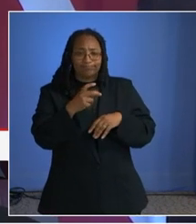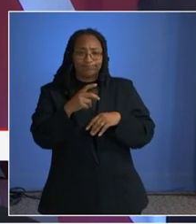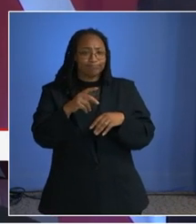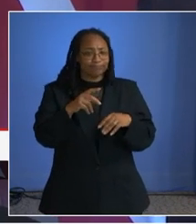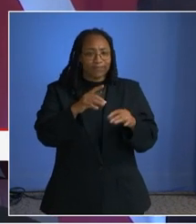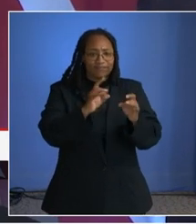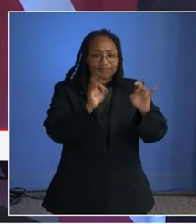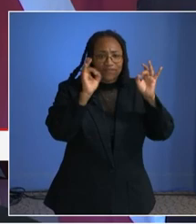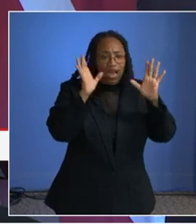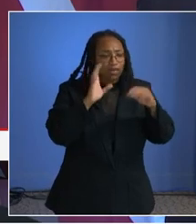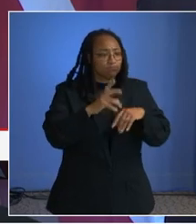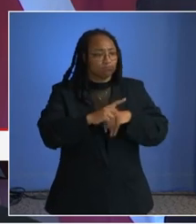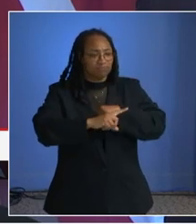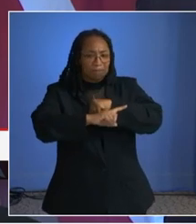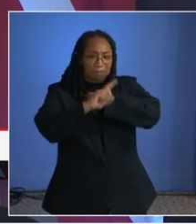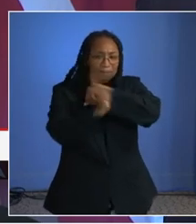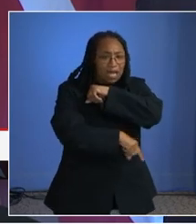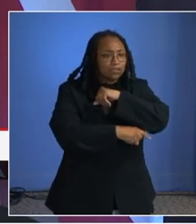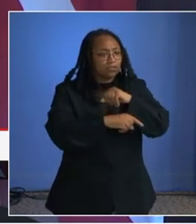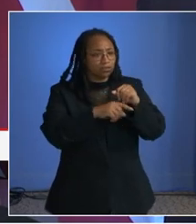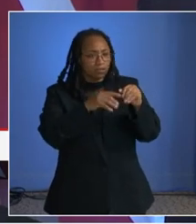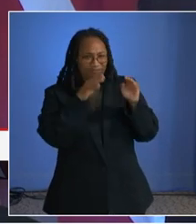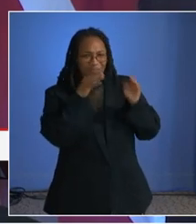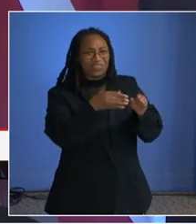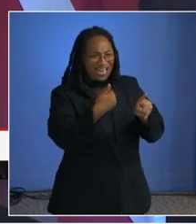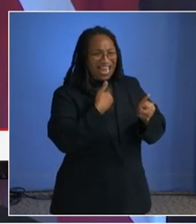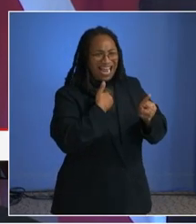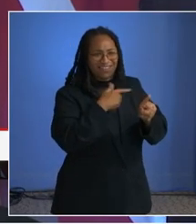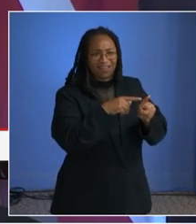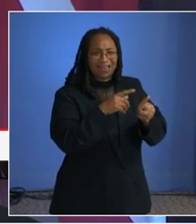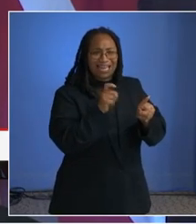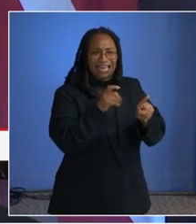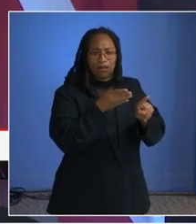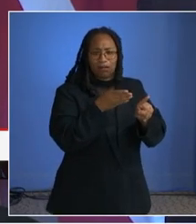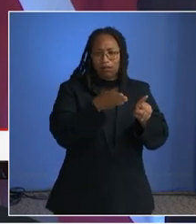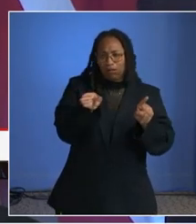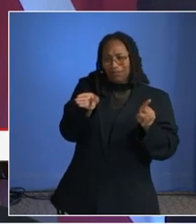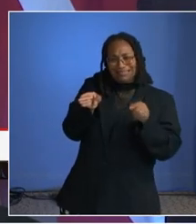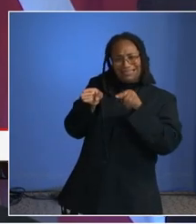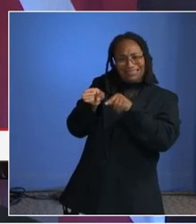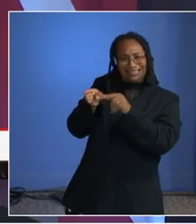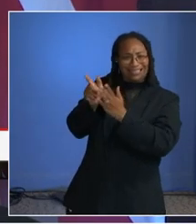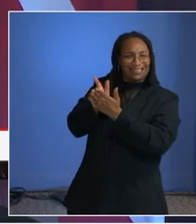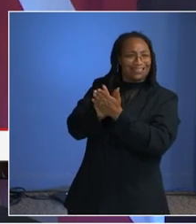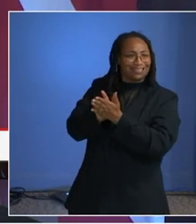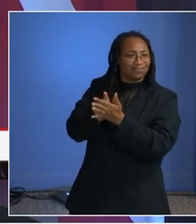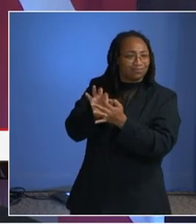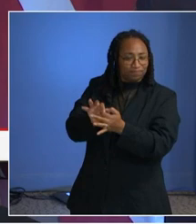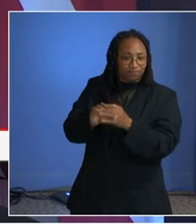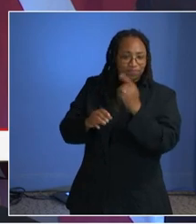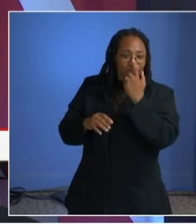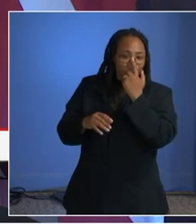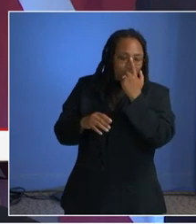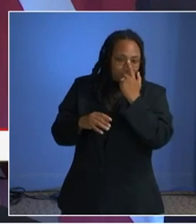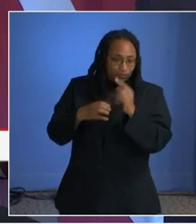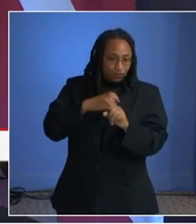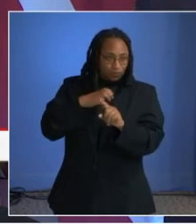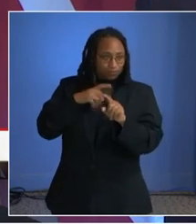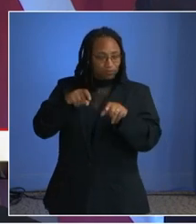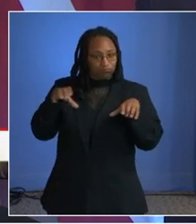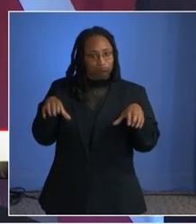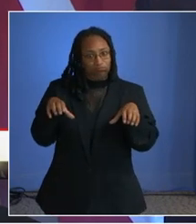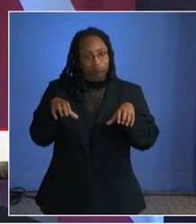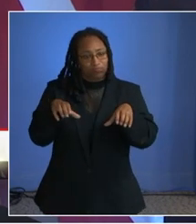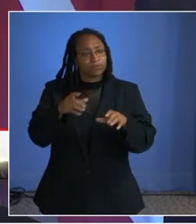to happen. Yes. Just one quick follow-up. We had some drama up on the Hill this weekend. Yeah. Fortunately, did not result in